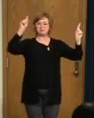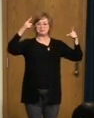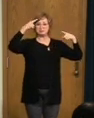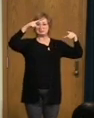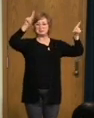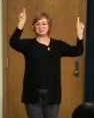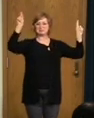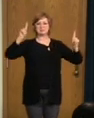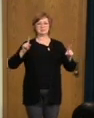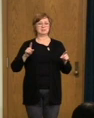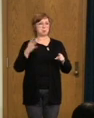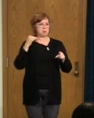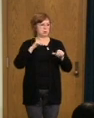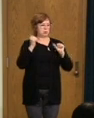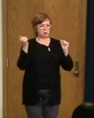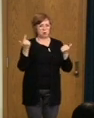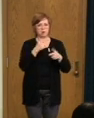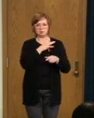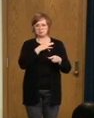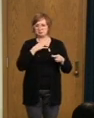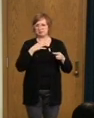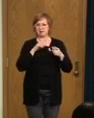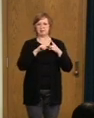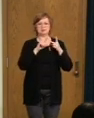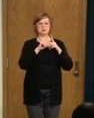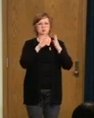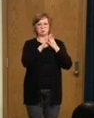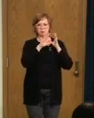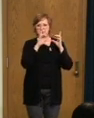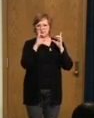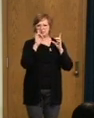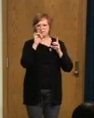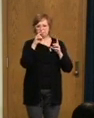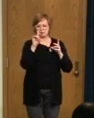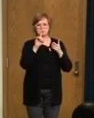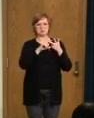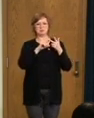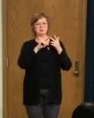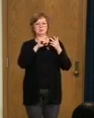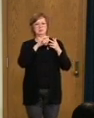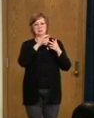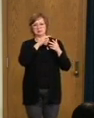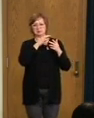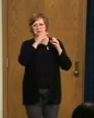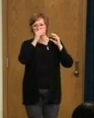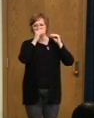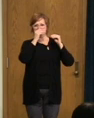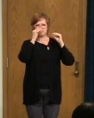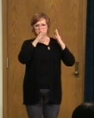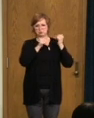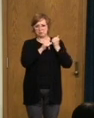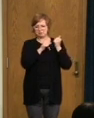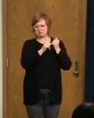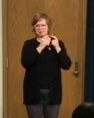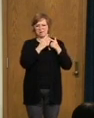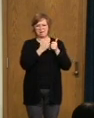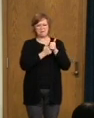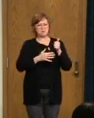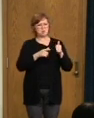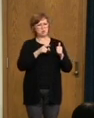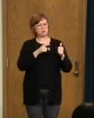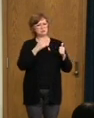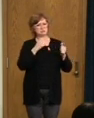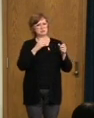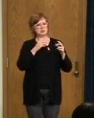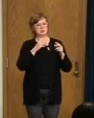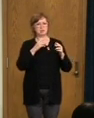most particularly by the staff, the employees, the teachers, the educational assistants in the schools themselves. We have a fairly strong, very strong, I would